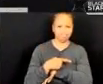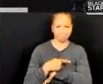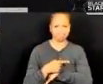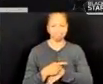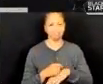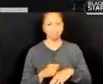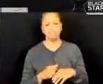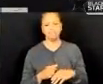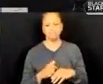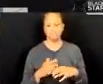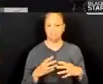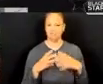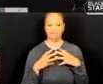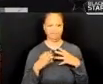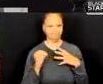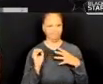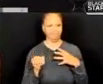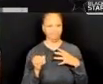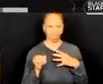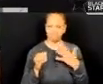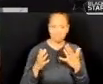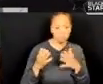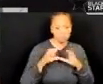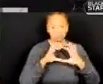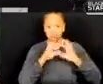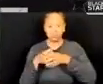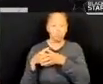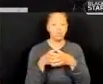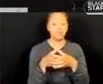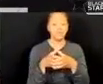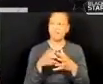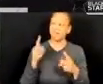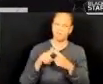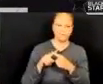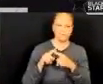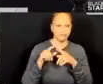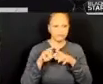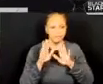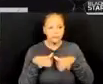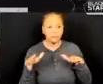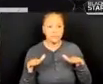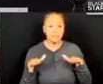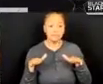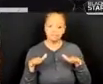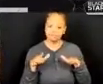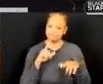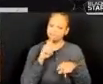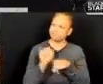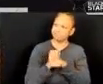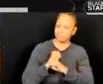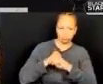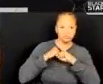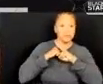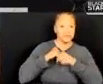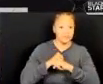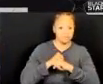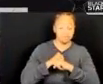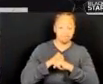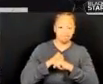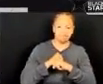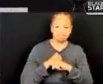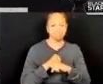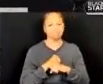Until children are protected, until sick folk are healed,